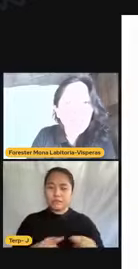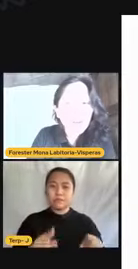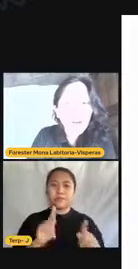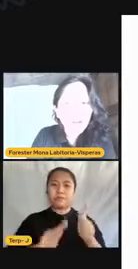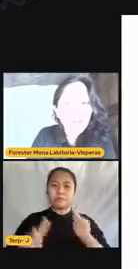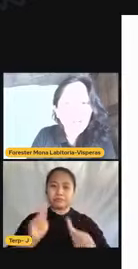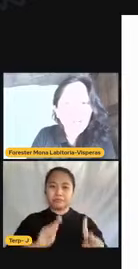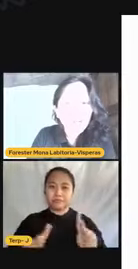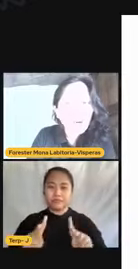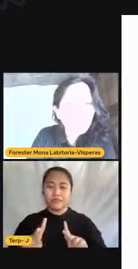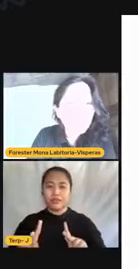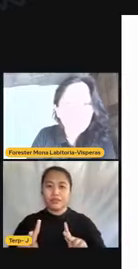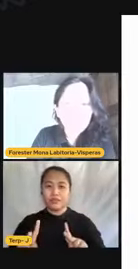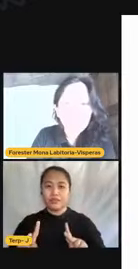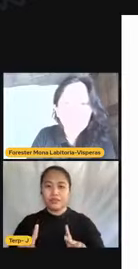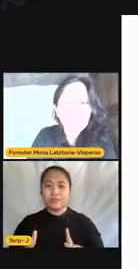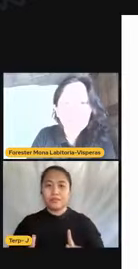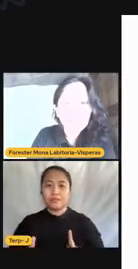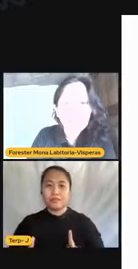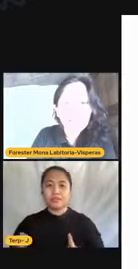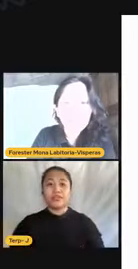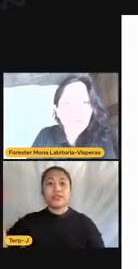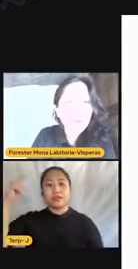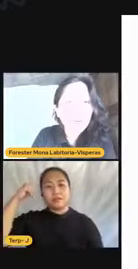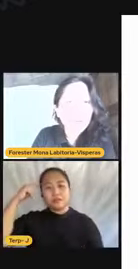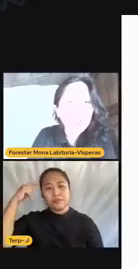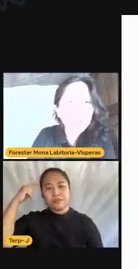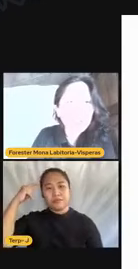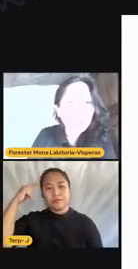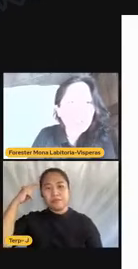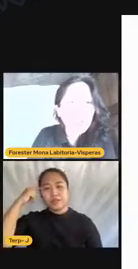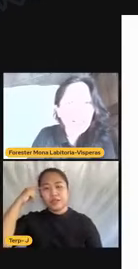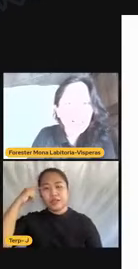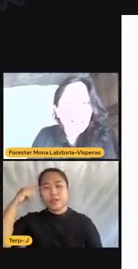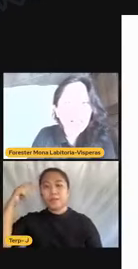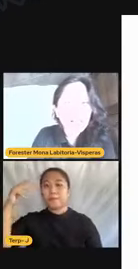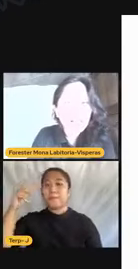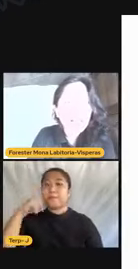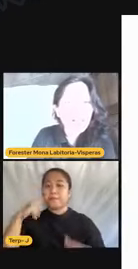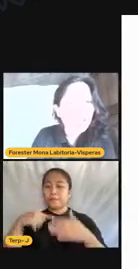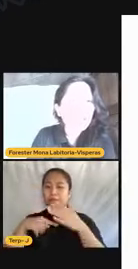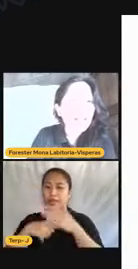even government officials like mayors.